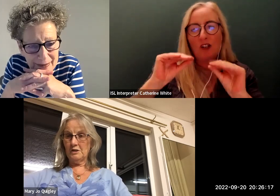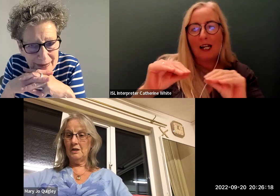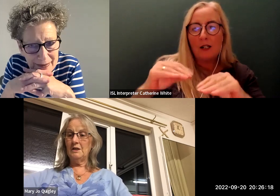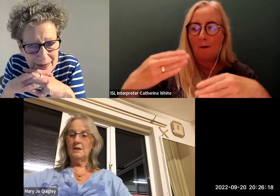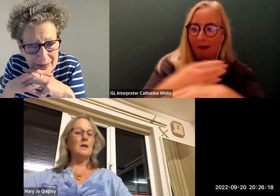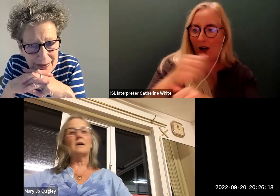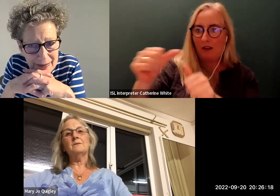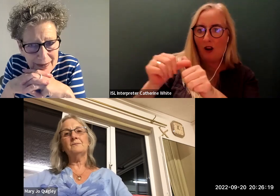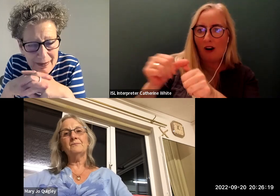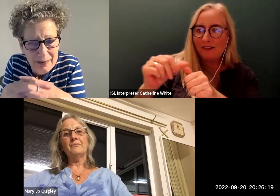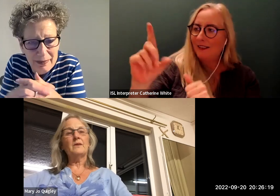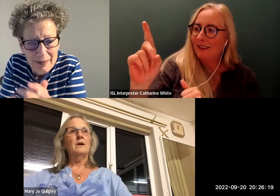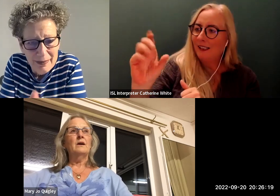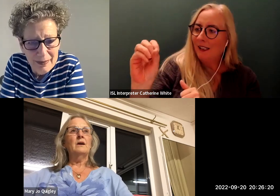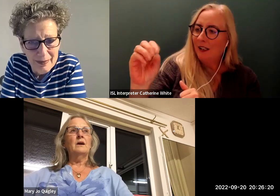because